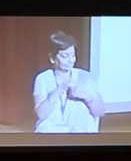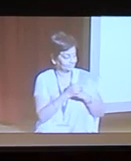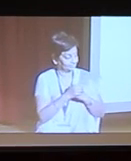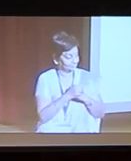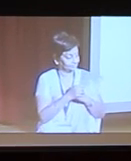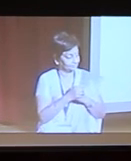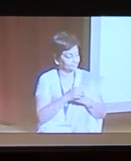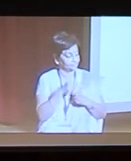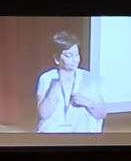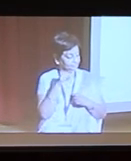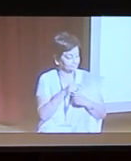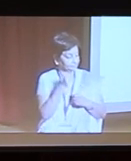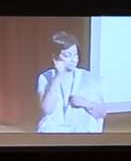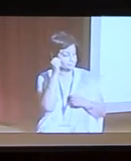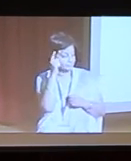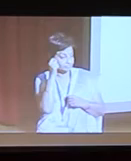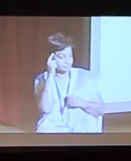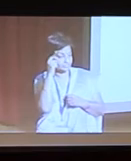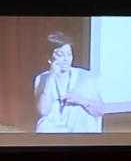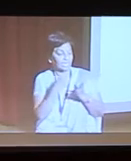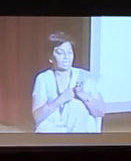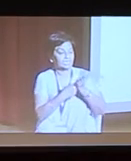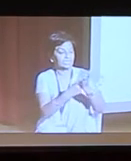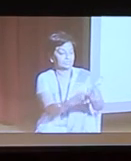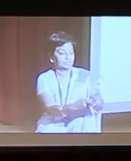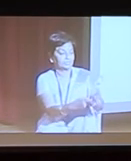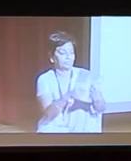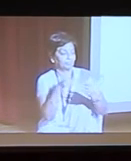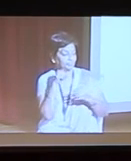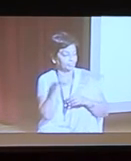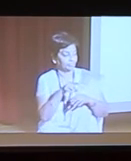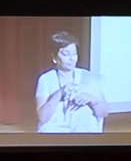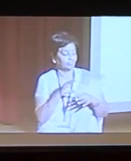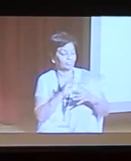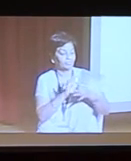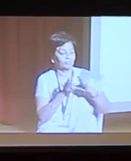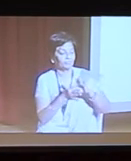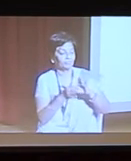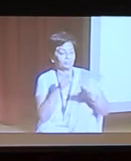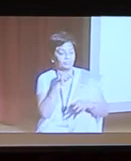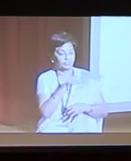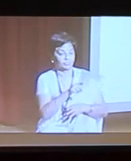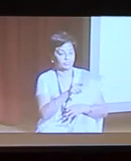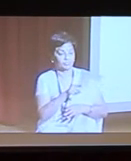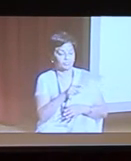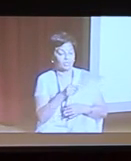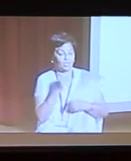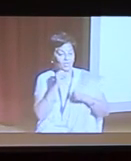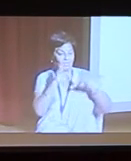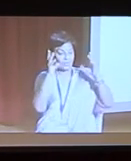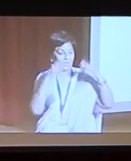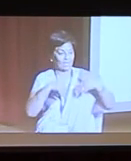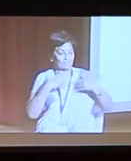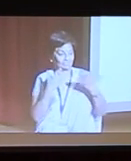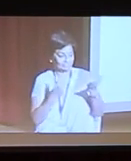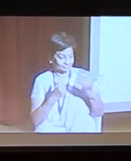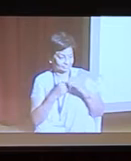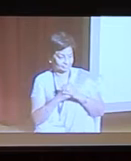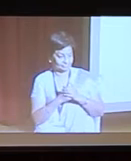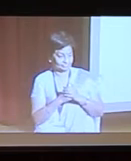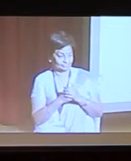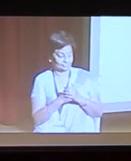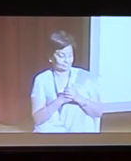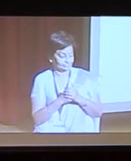must already understand various types of spatial relations represented as drawings.